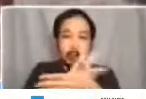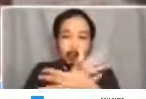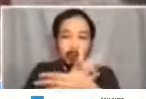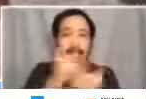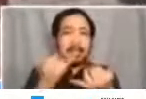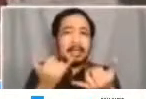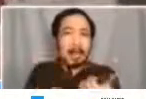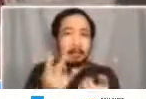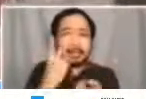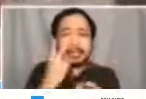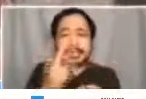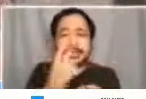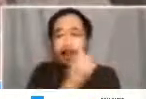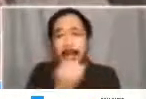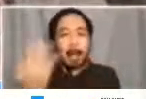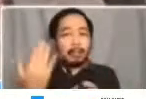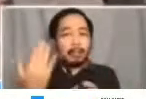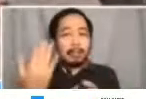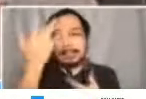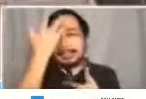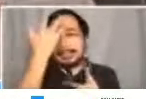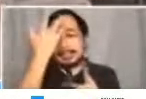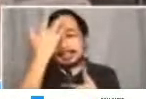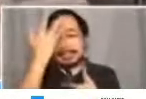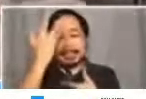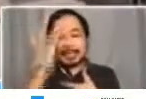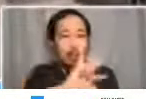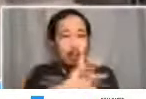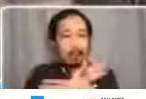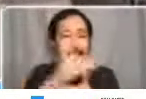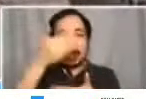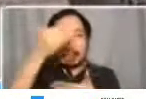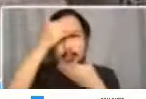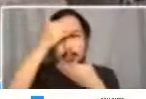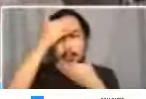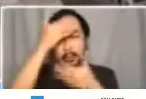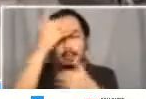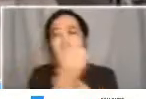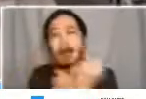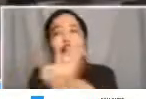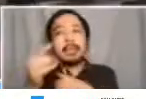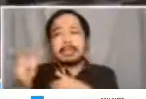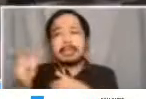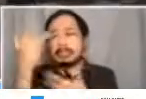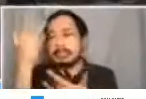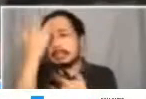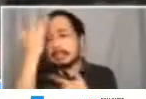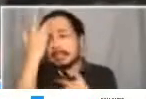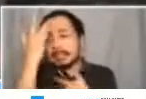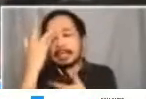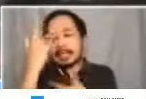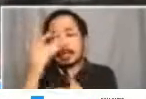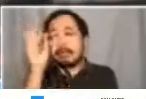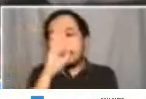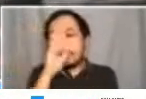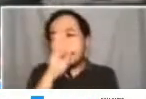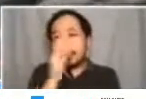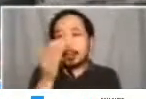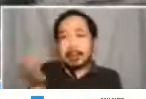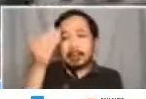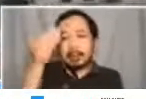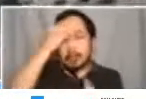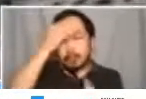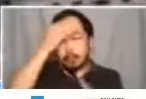done mapping isang beses lang to dahil sa COVID, no? So nakapunta kami sa Tangier with our